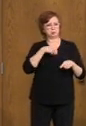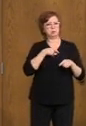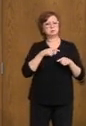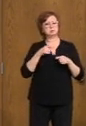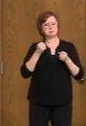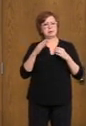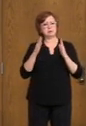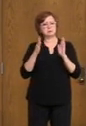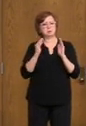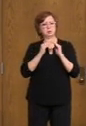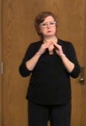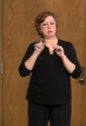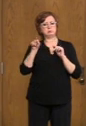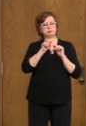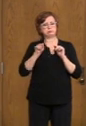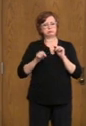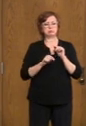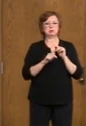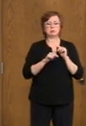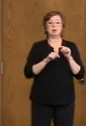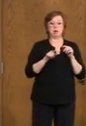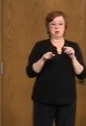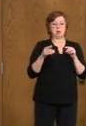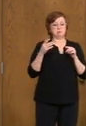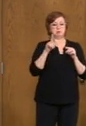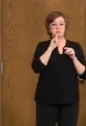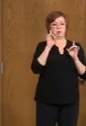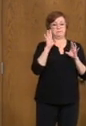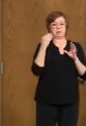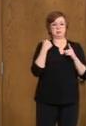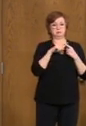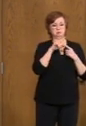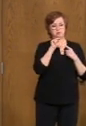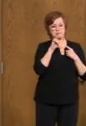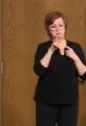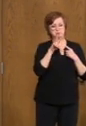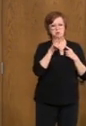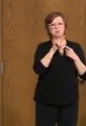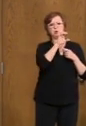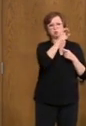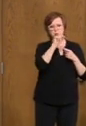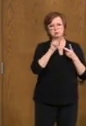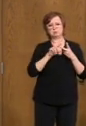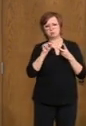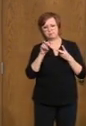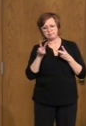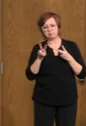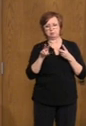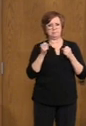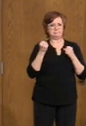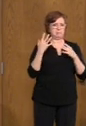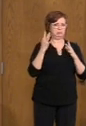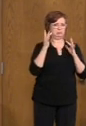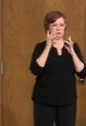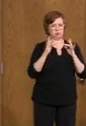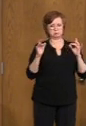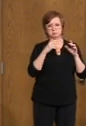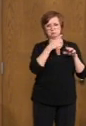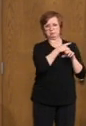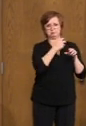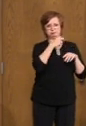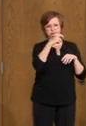end of October, November. Some of the highest case rates and highest hospitalization rates, tremendous pressure on the health system. And